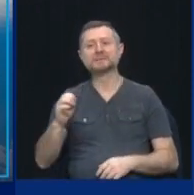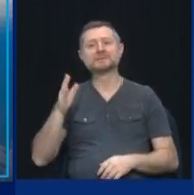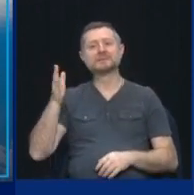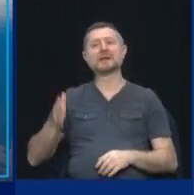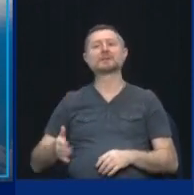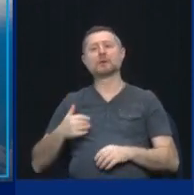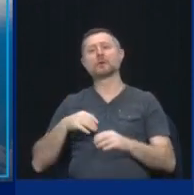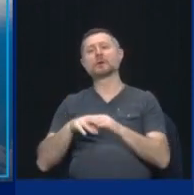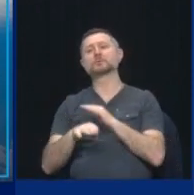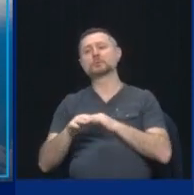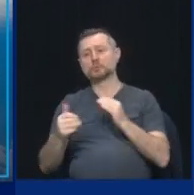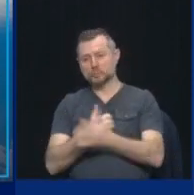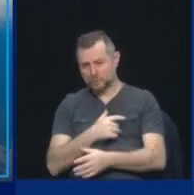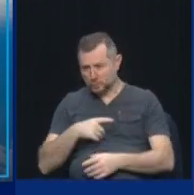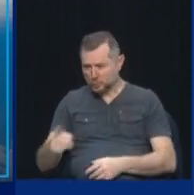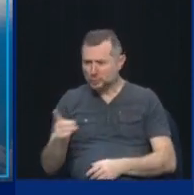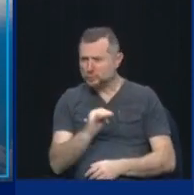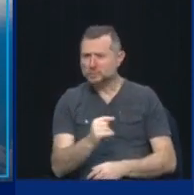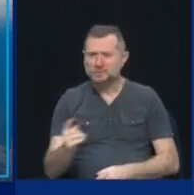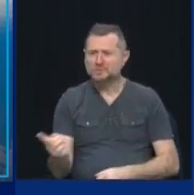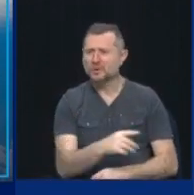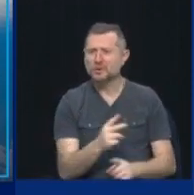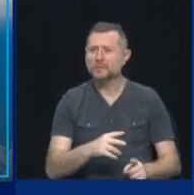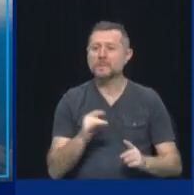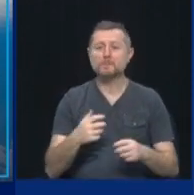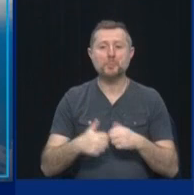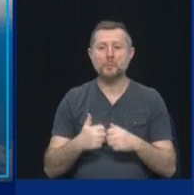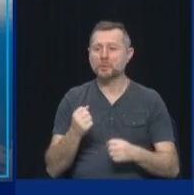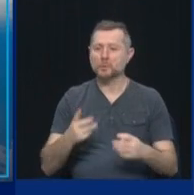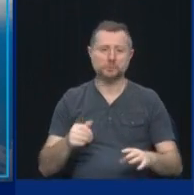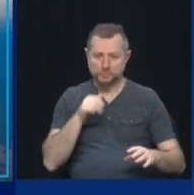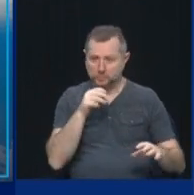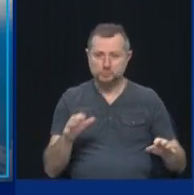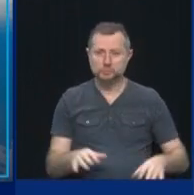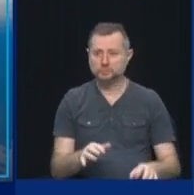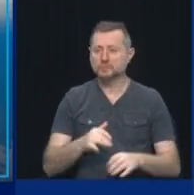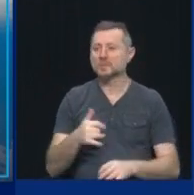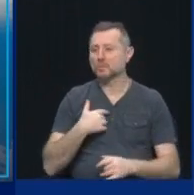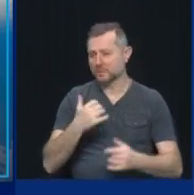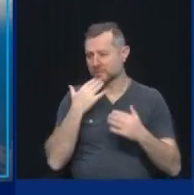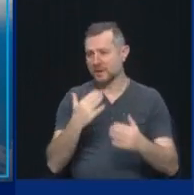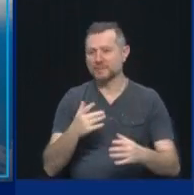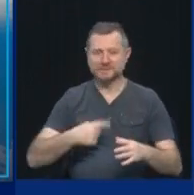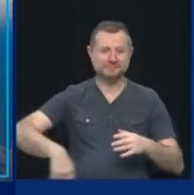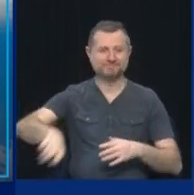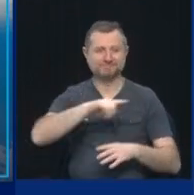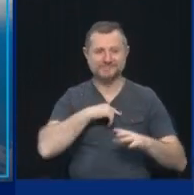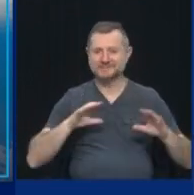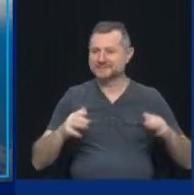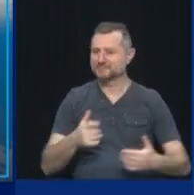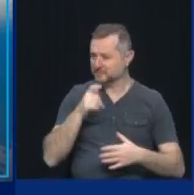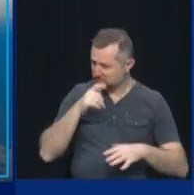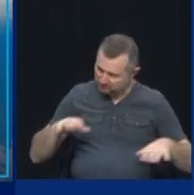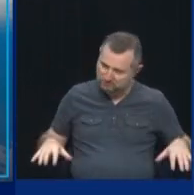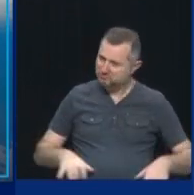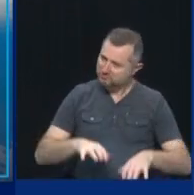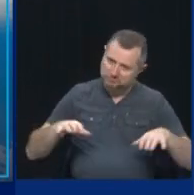doing. And I want to thank the team that has done this.